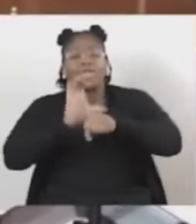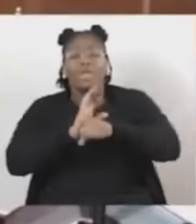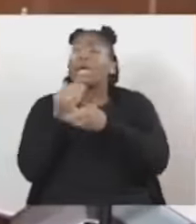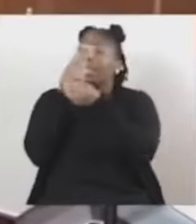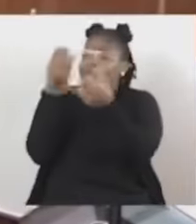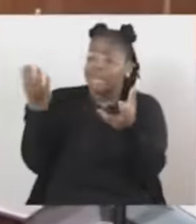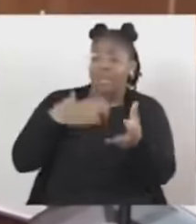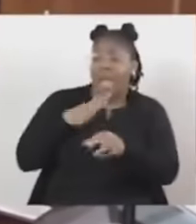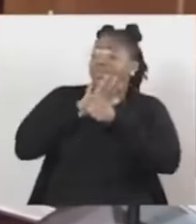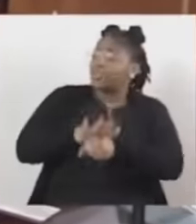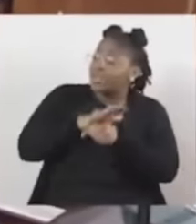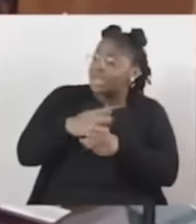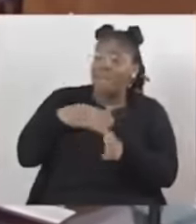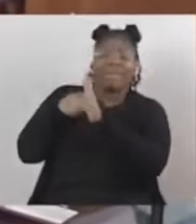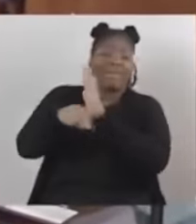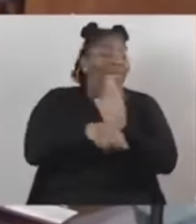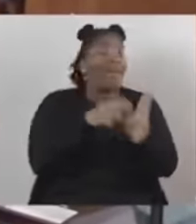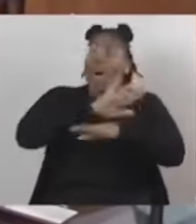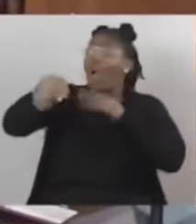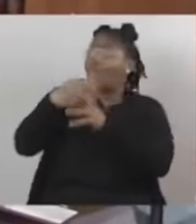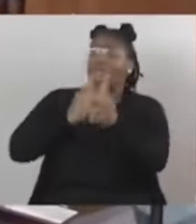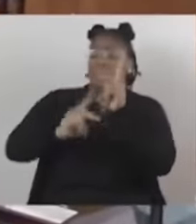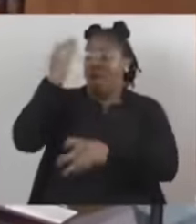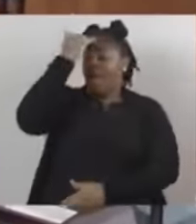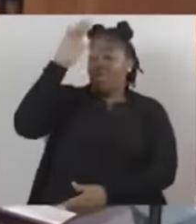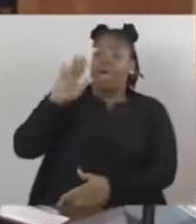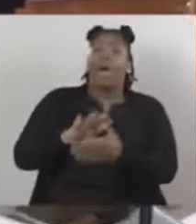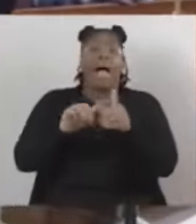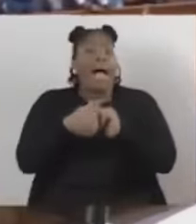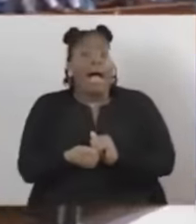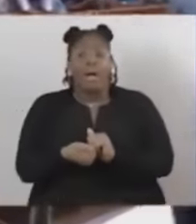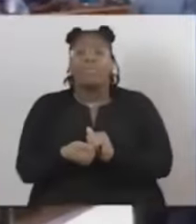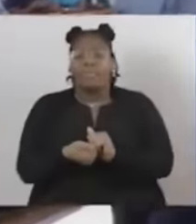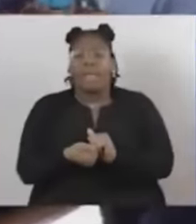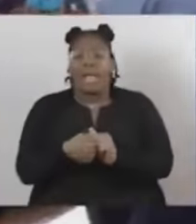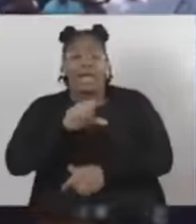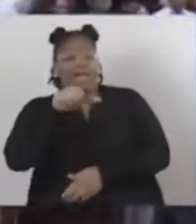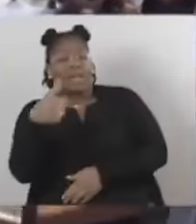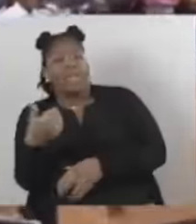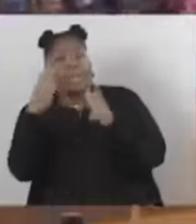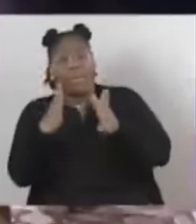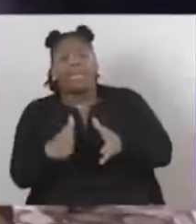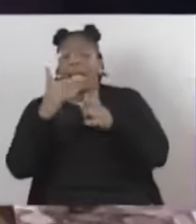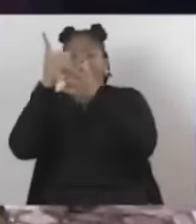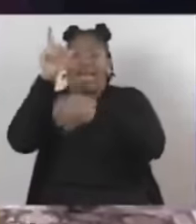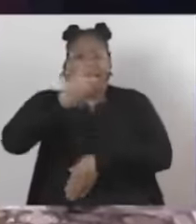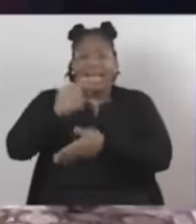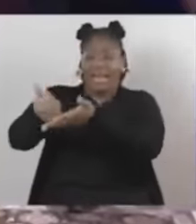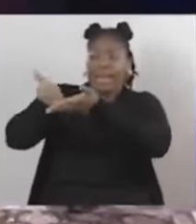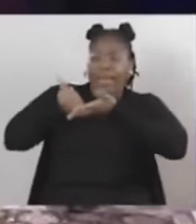I'm stressed. I'm about to kill everybody. I don't know how to handle it, and somebody needs to help me.